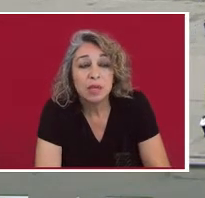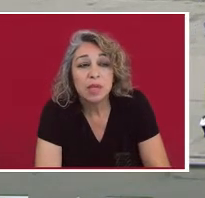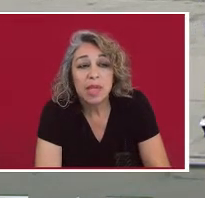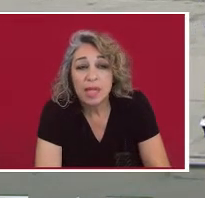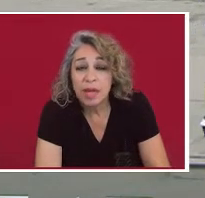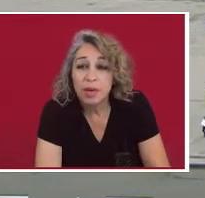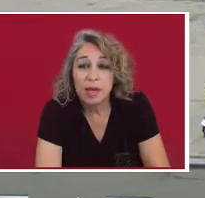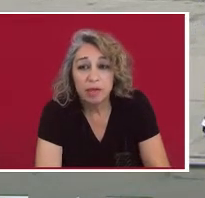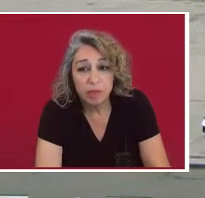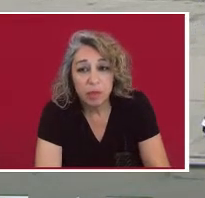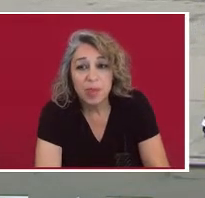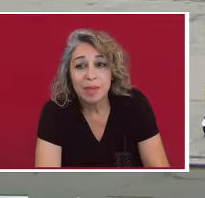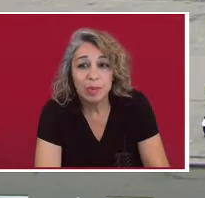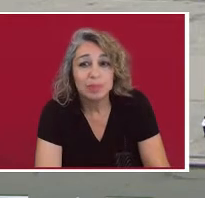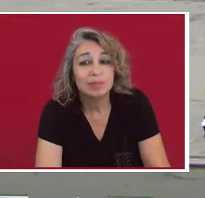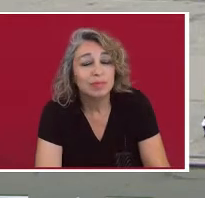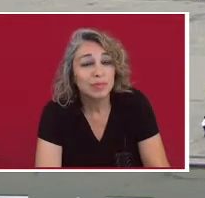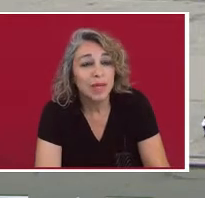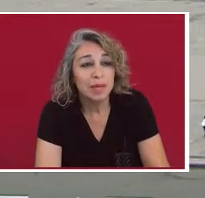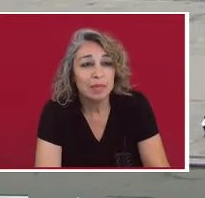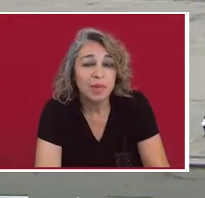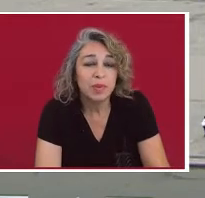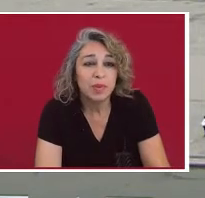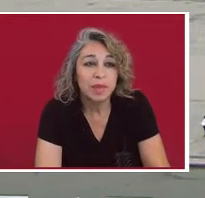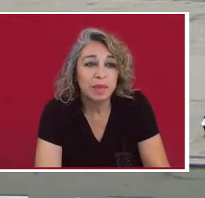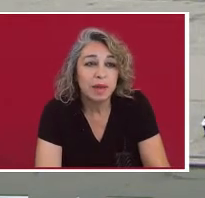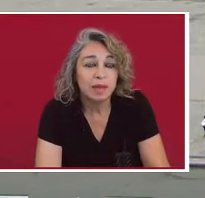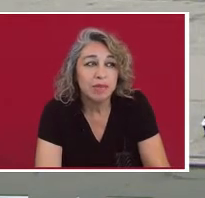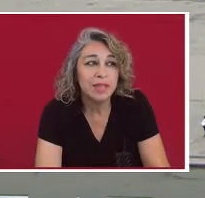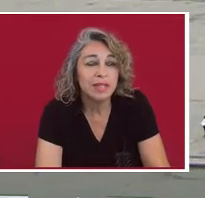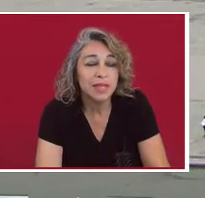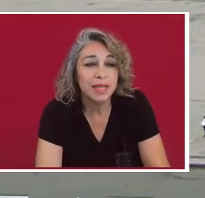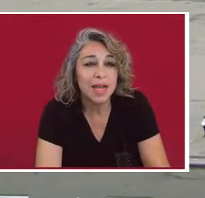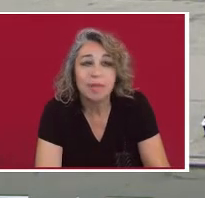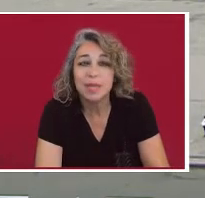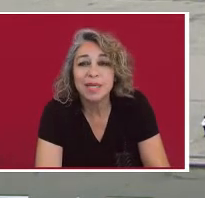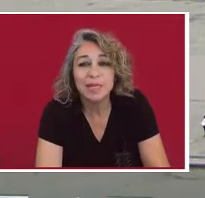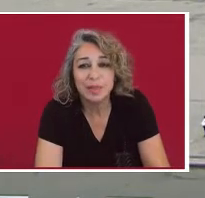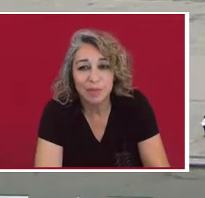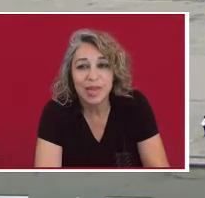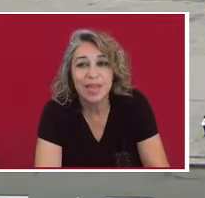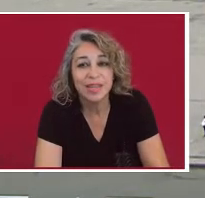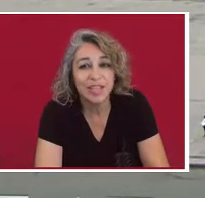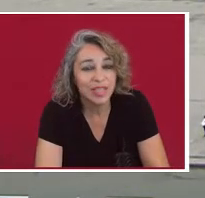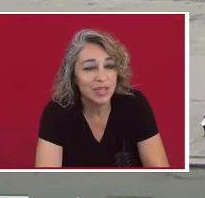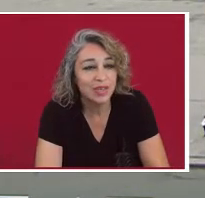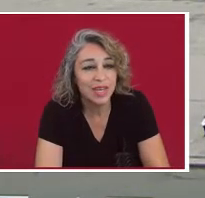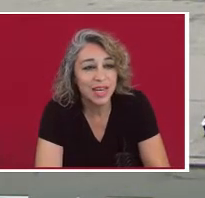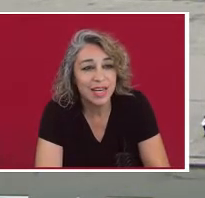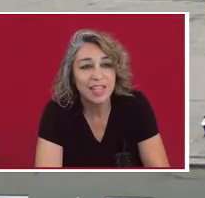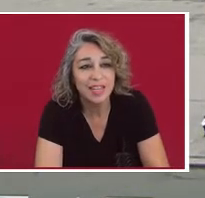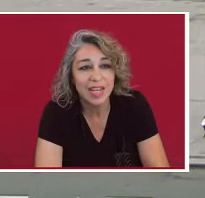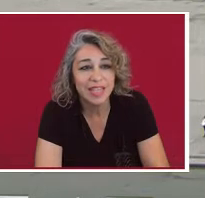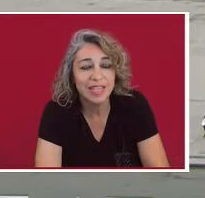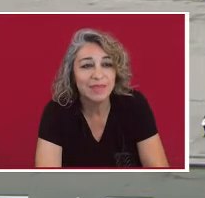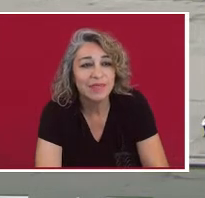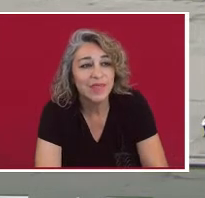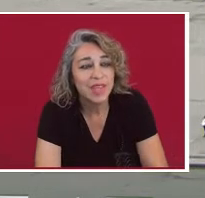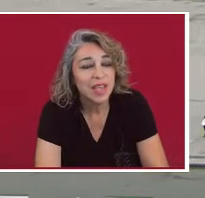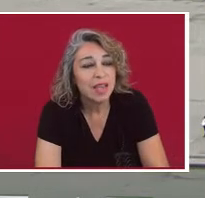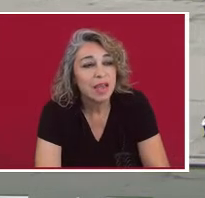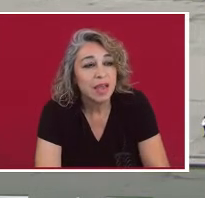basically only allowing a few people. People with friends in high places were getting a chance to get an